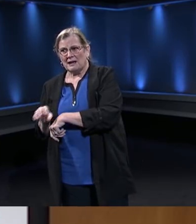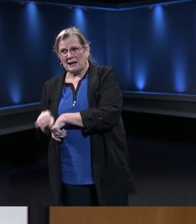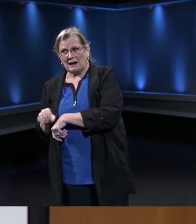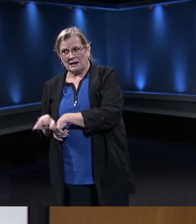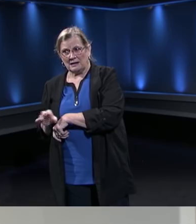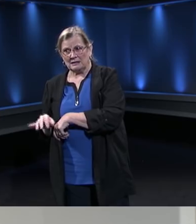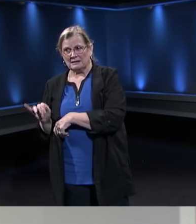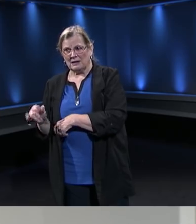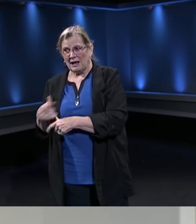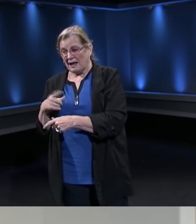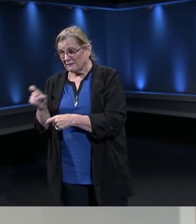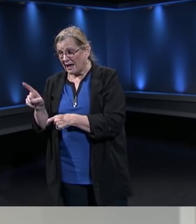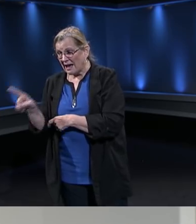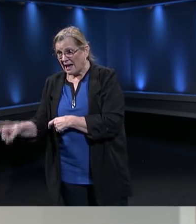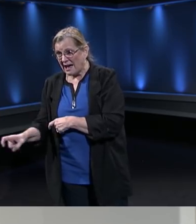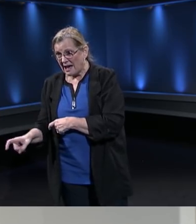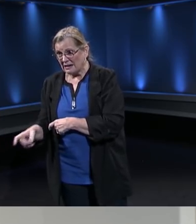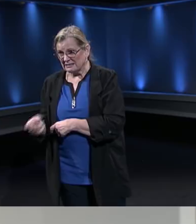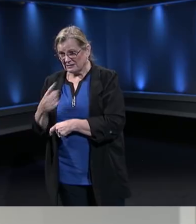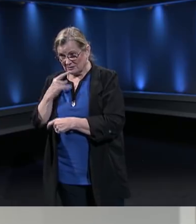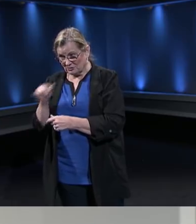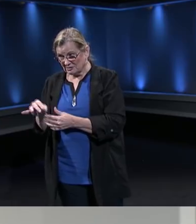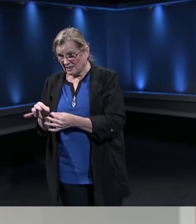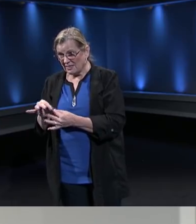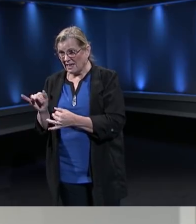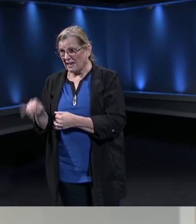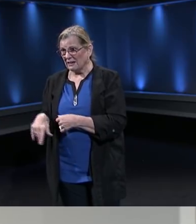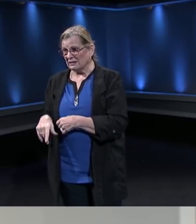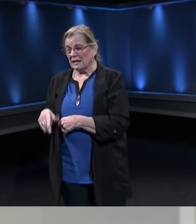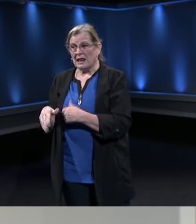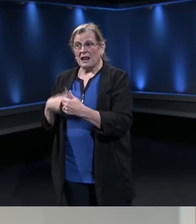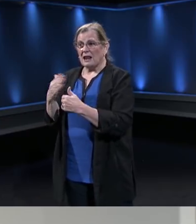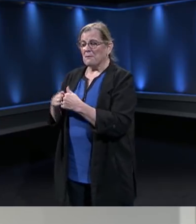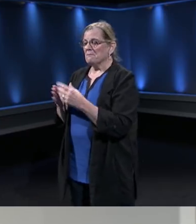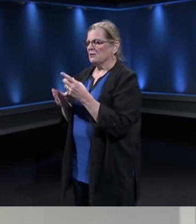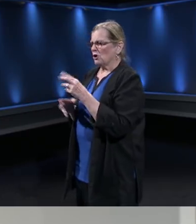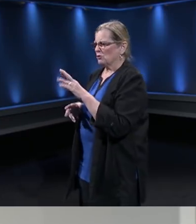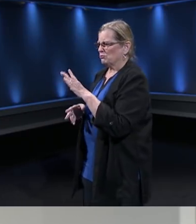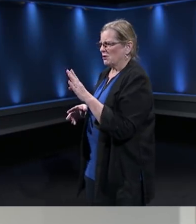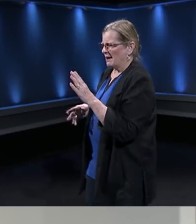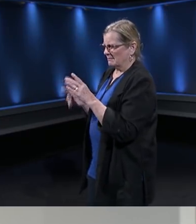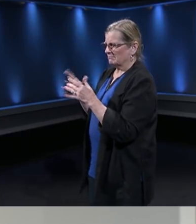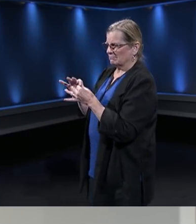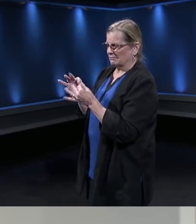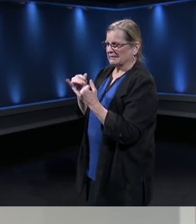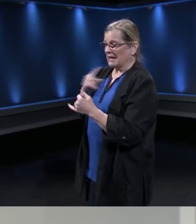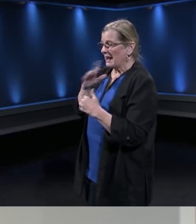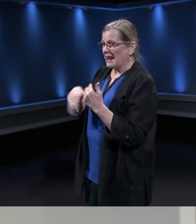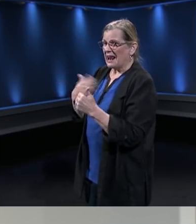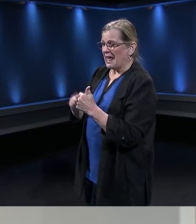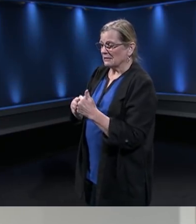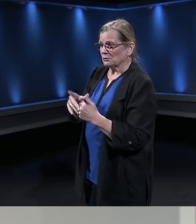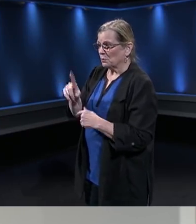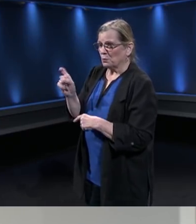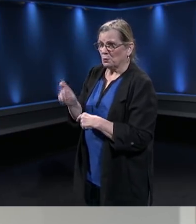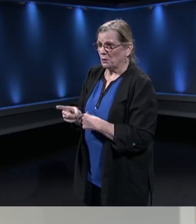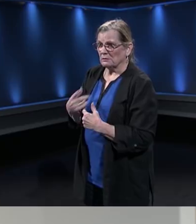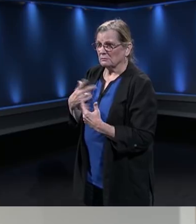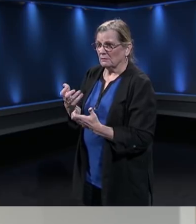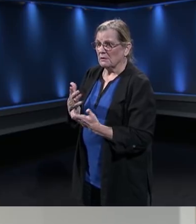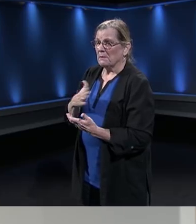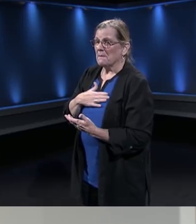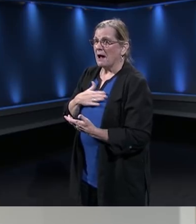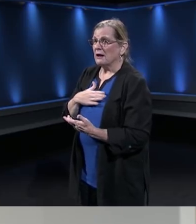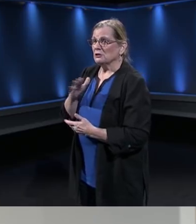ask, because given that you've said that, I know the next question a caller may ask is, how could I get my child to get the experience to become